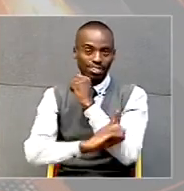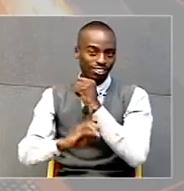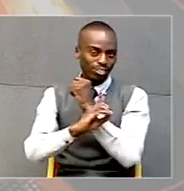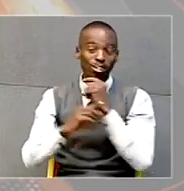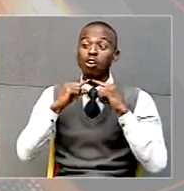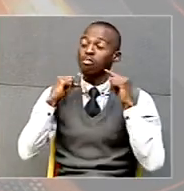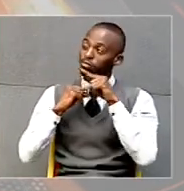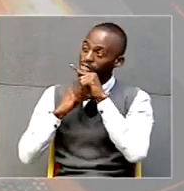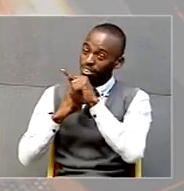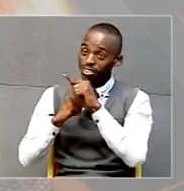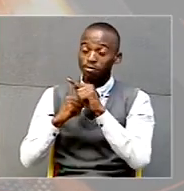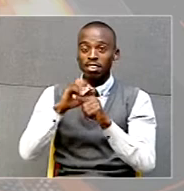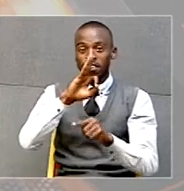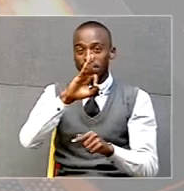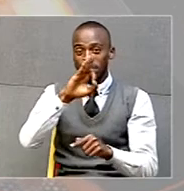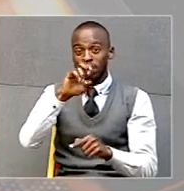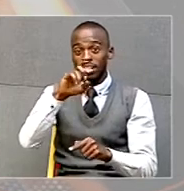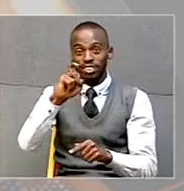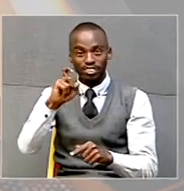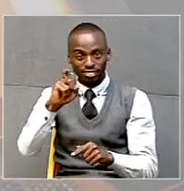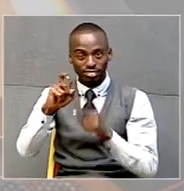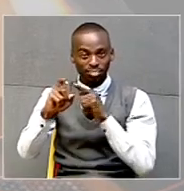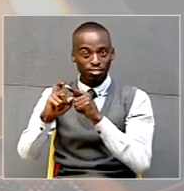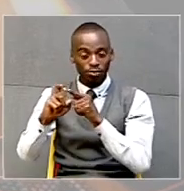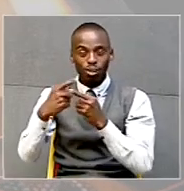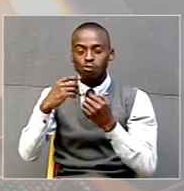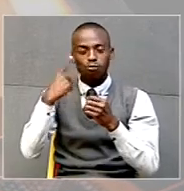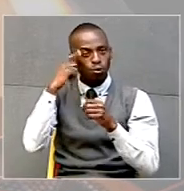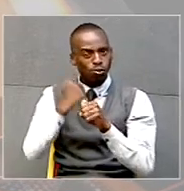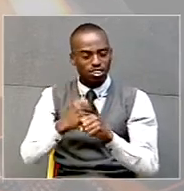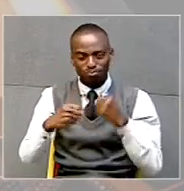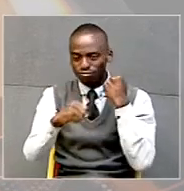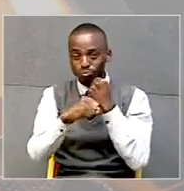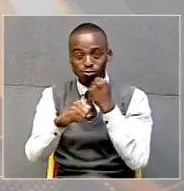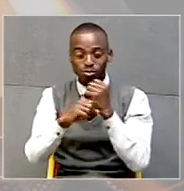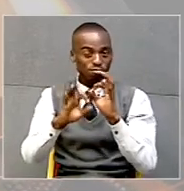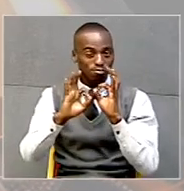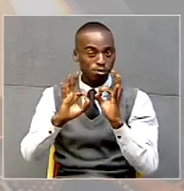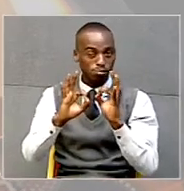Reverend Father Felix Bikwatsizehi, for being